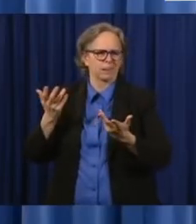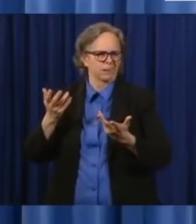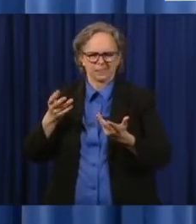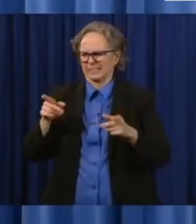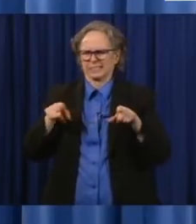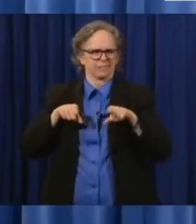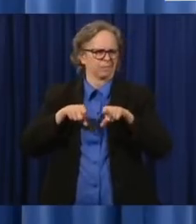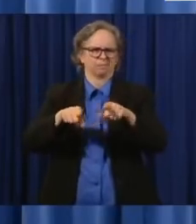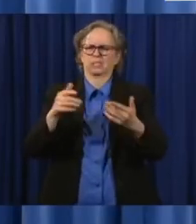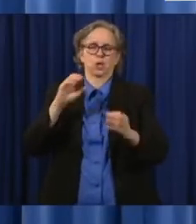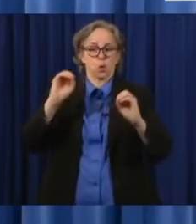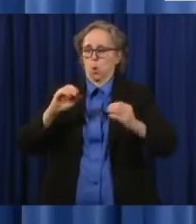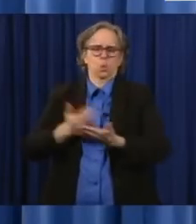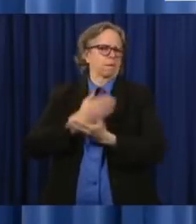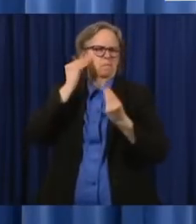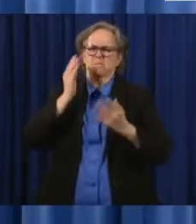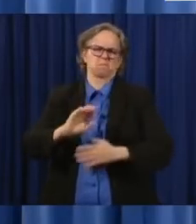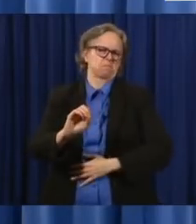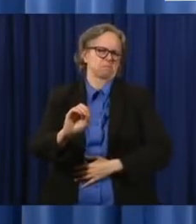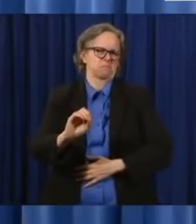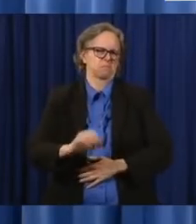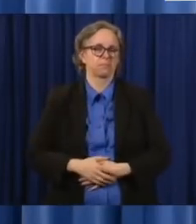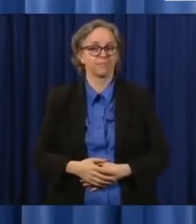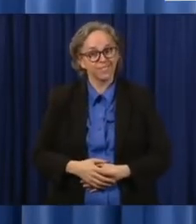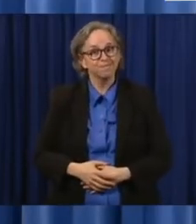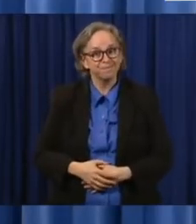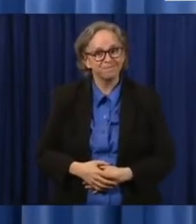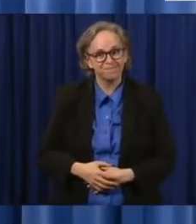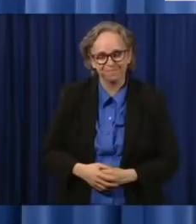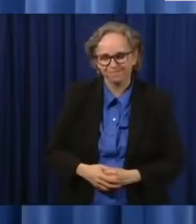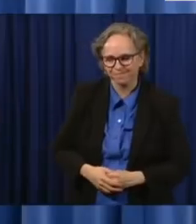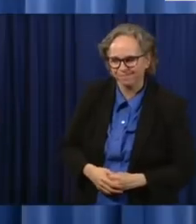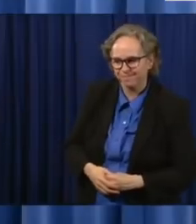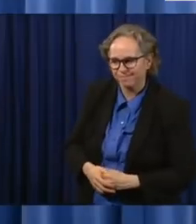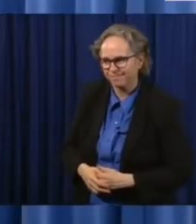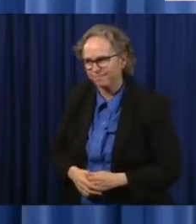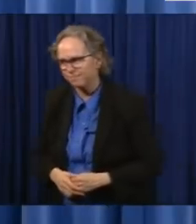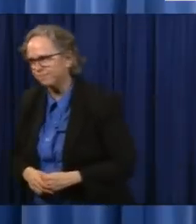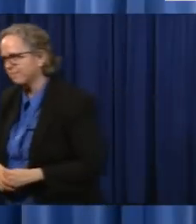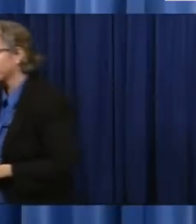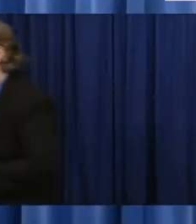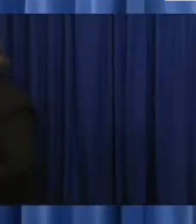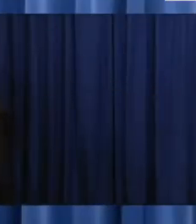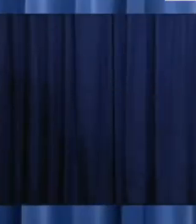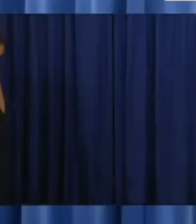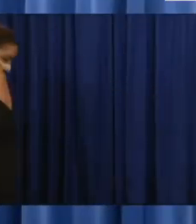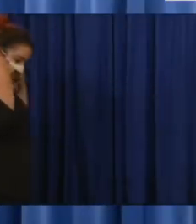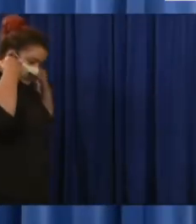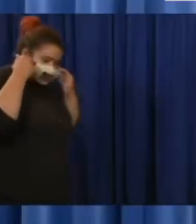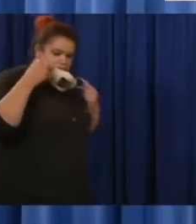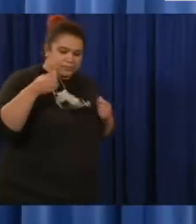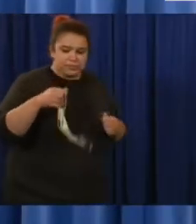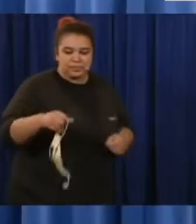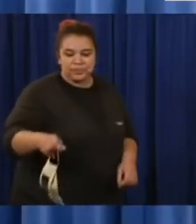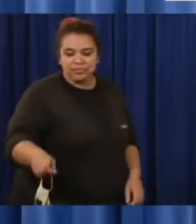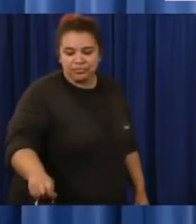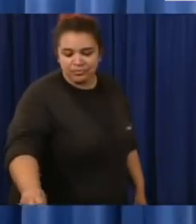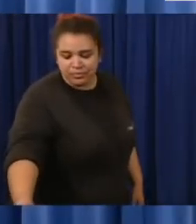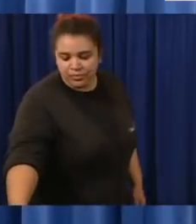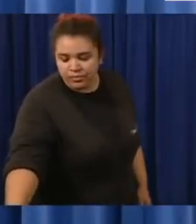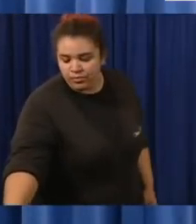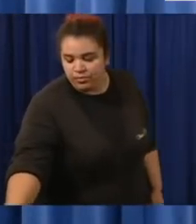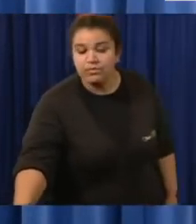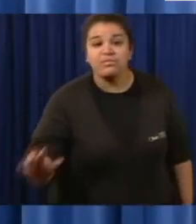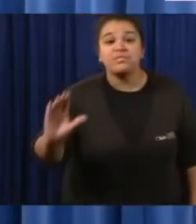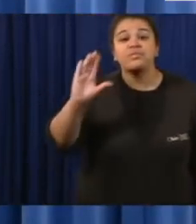new practice. Thank you. Terry. Oh. Hello, Governor. This is Luis Gil